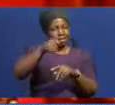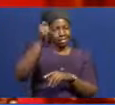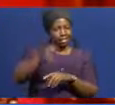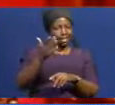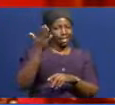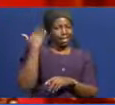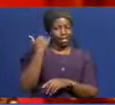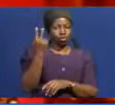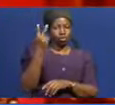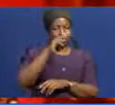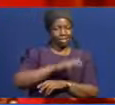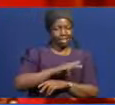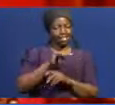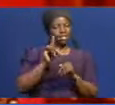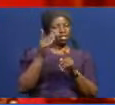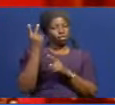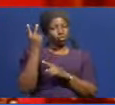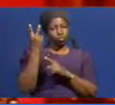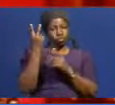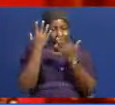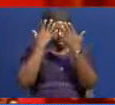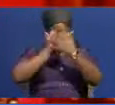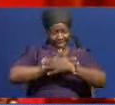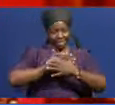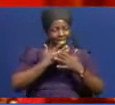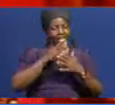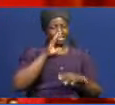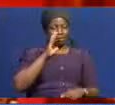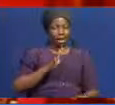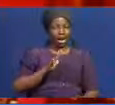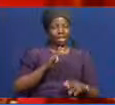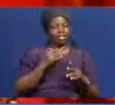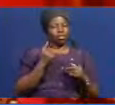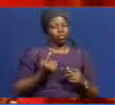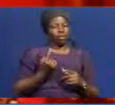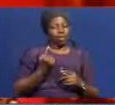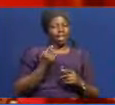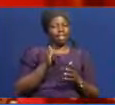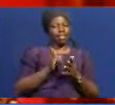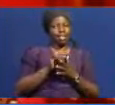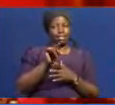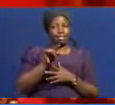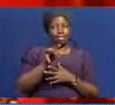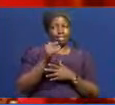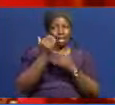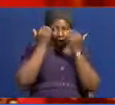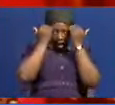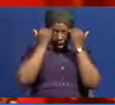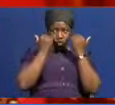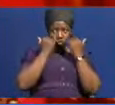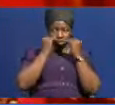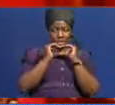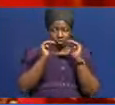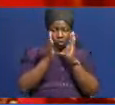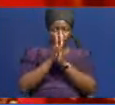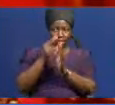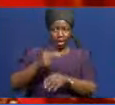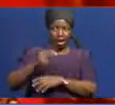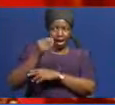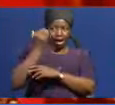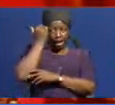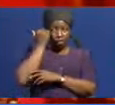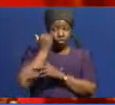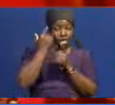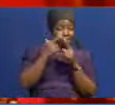and nights. And Mr. Speaker, it is only that this is a court, like a high court. Only that judges in the